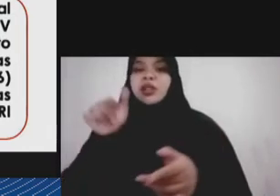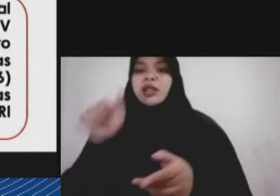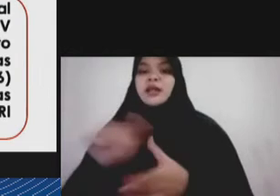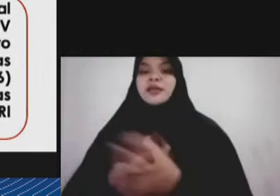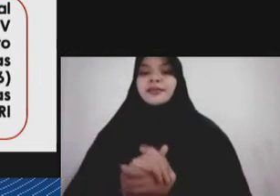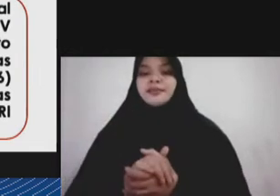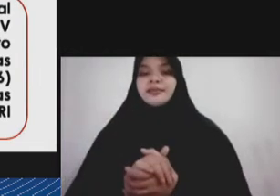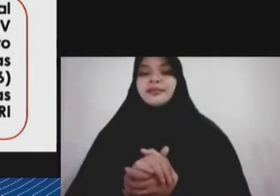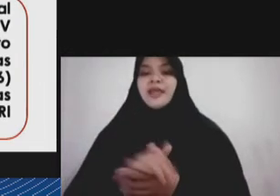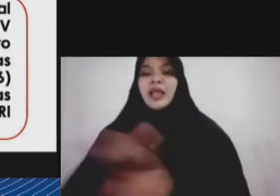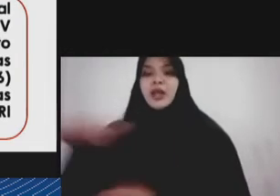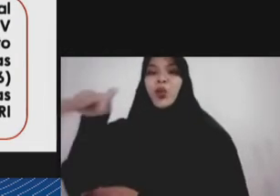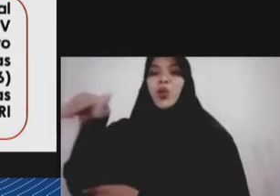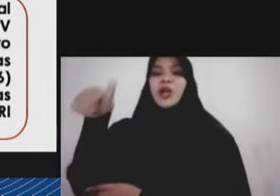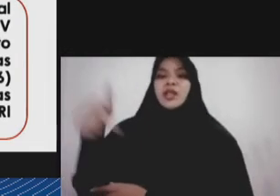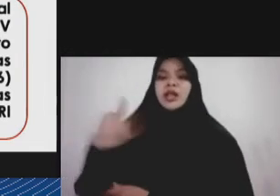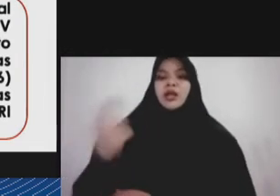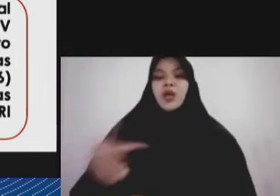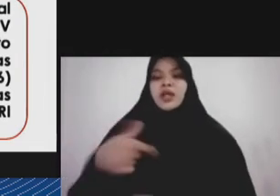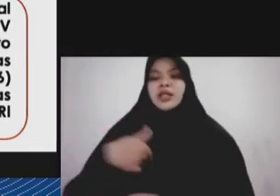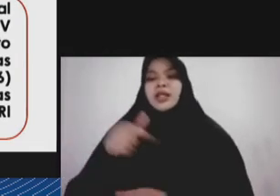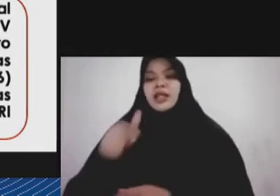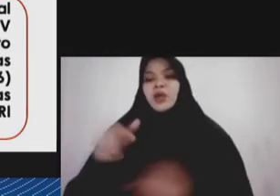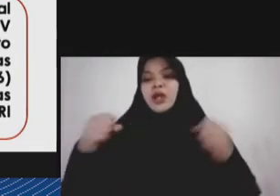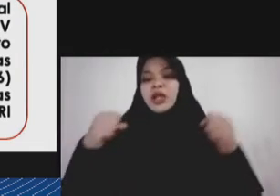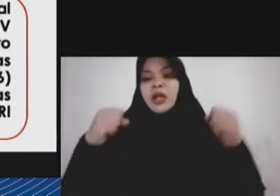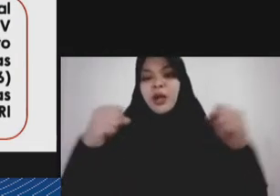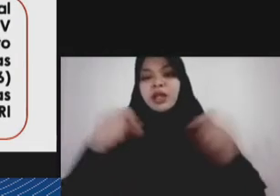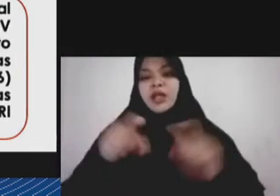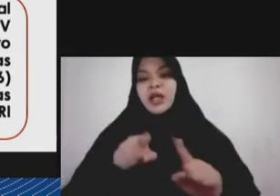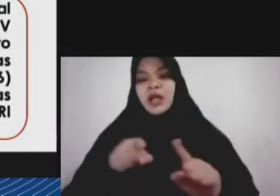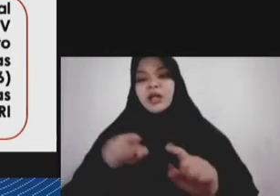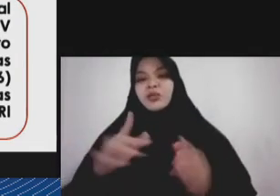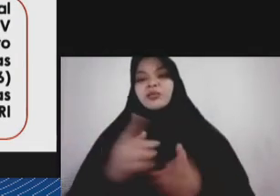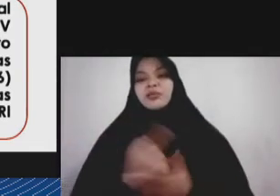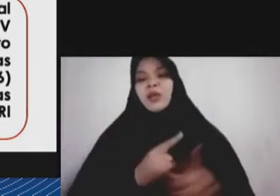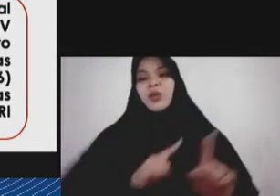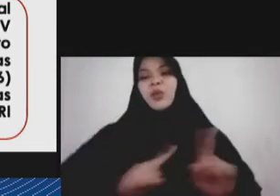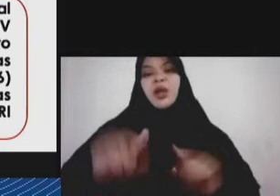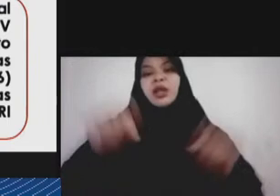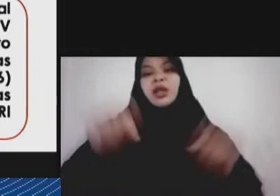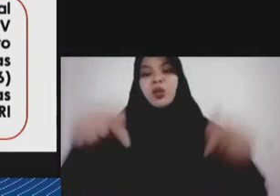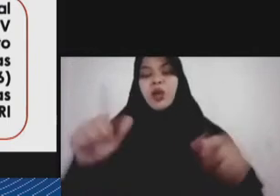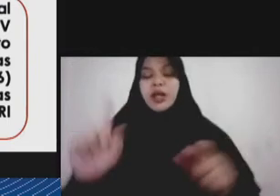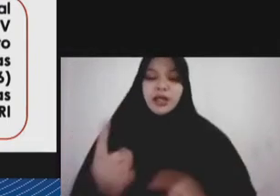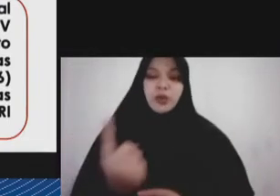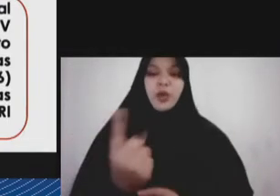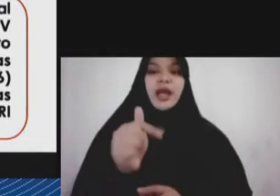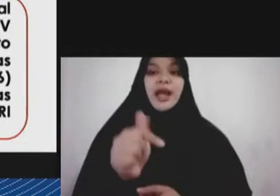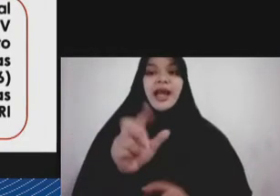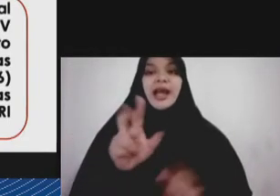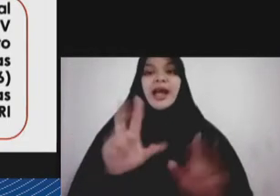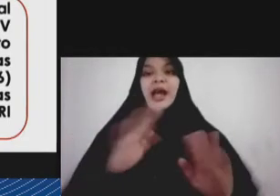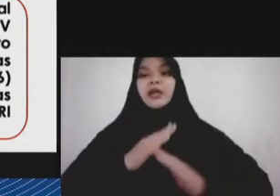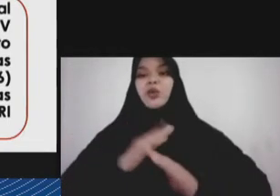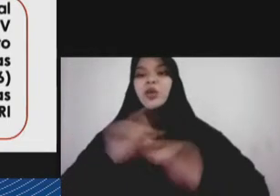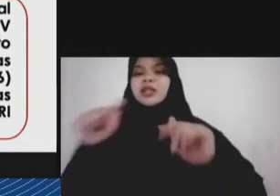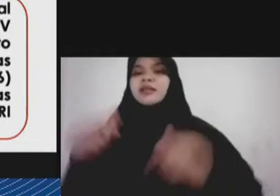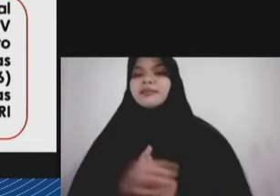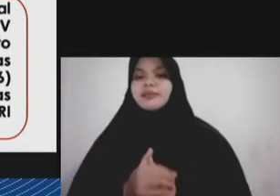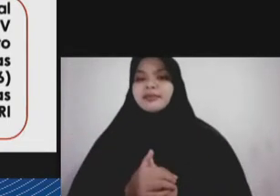the criminalization is an effort of primum remedium, or the main antidote, which is different from